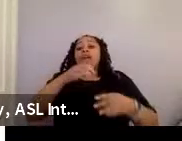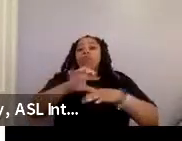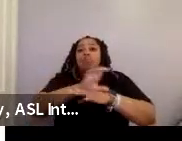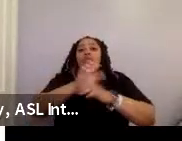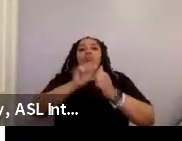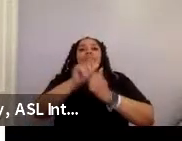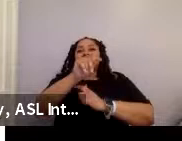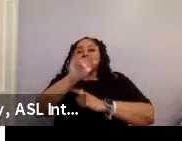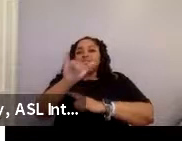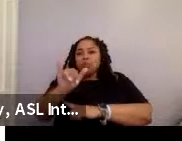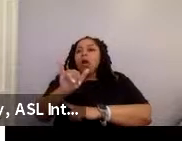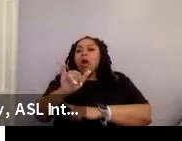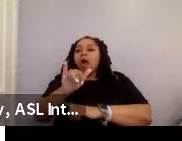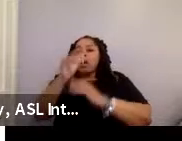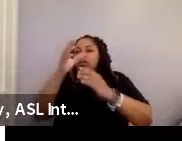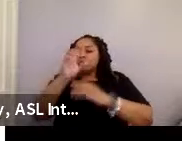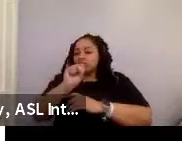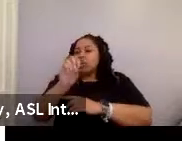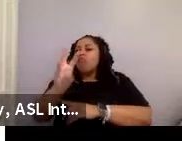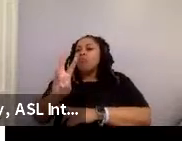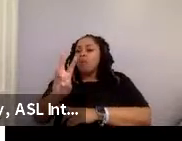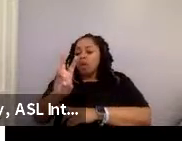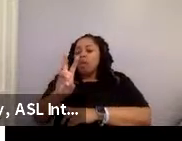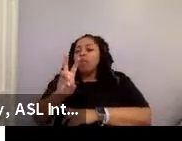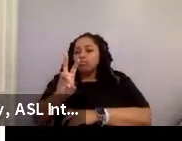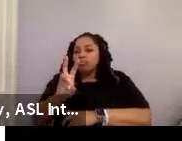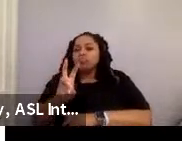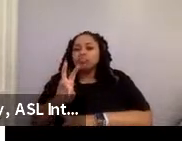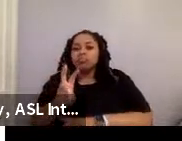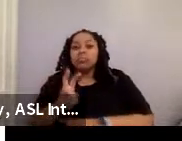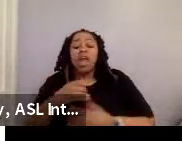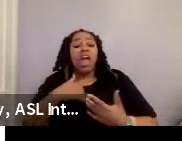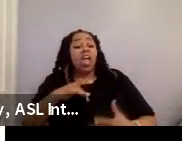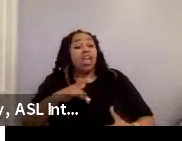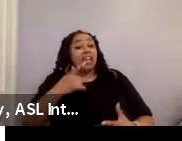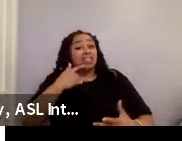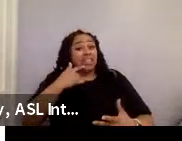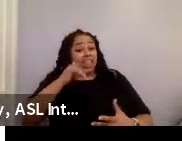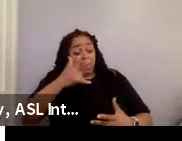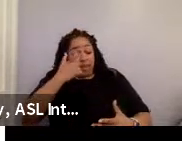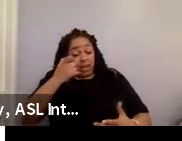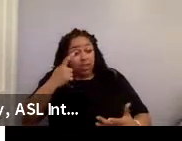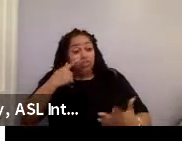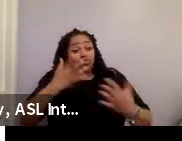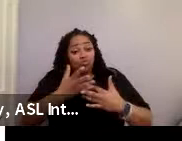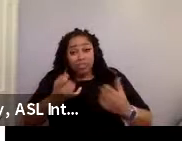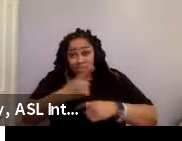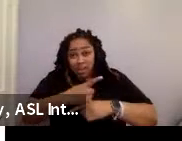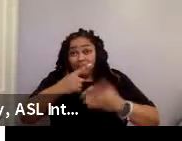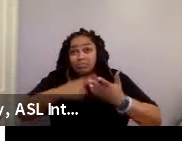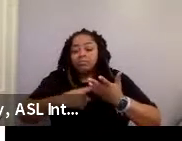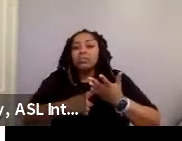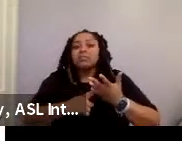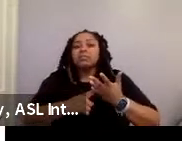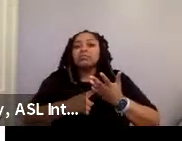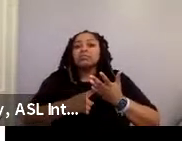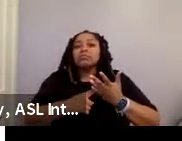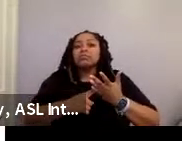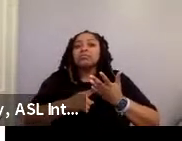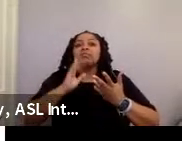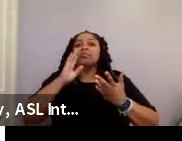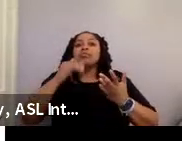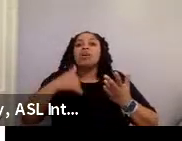TTY emulating software and a modem. I mention this because, again, throughout today's discussions, there will